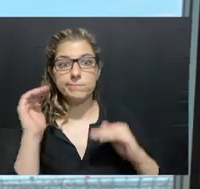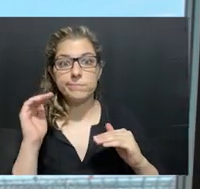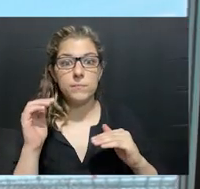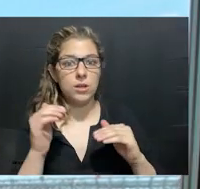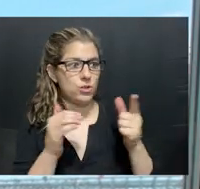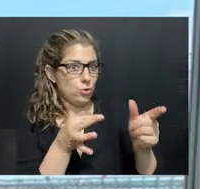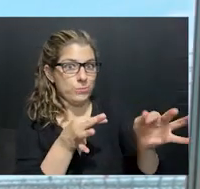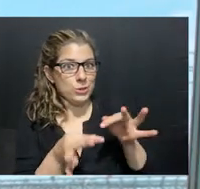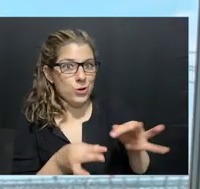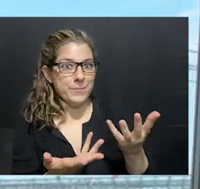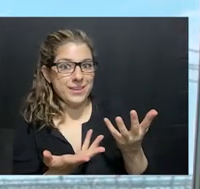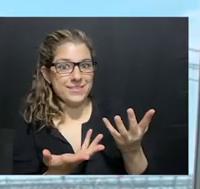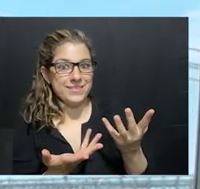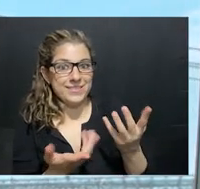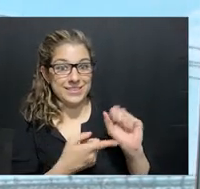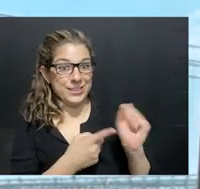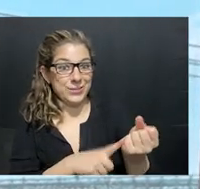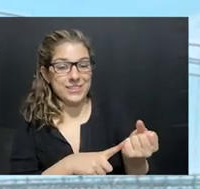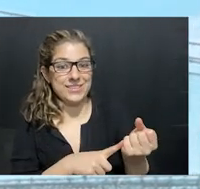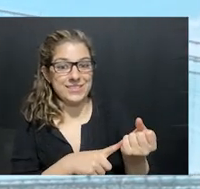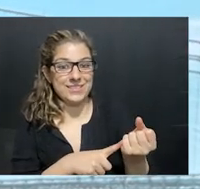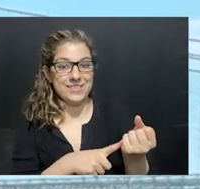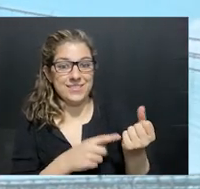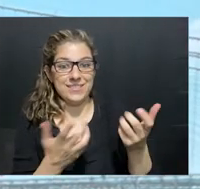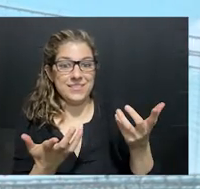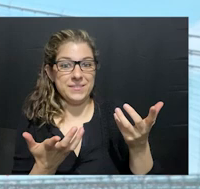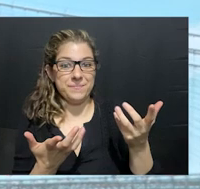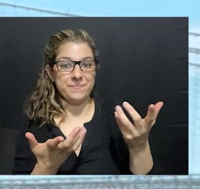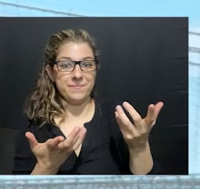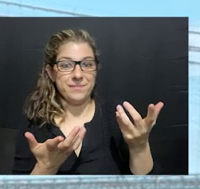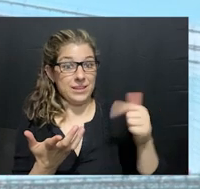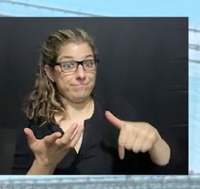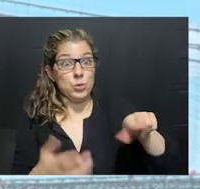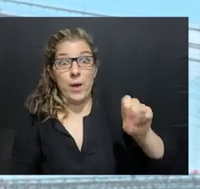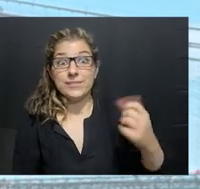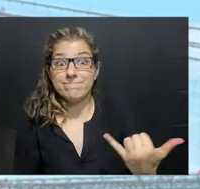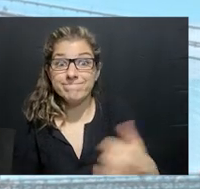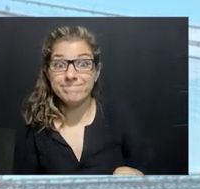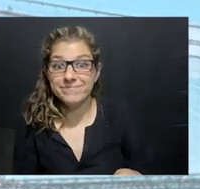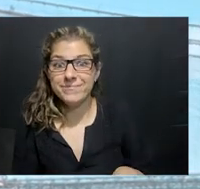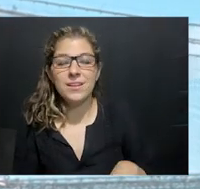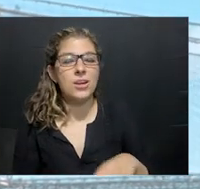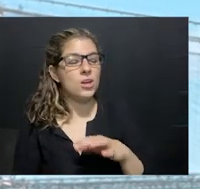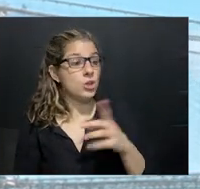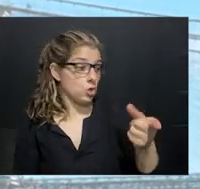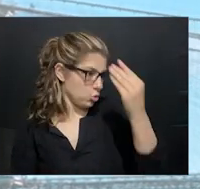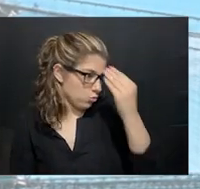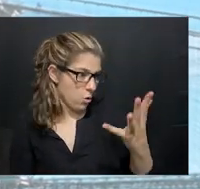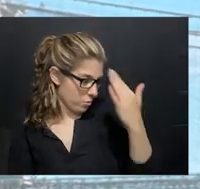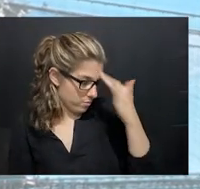could be describing the circumstances in the country that we sit in right now. Congressman, you know